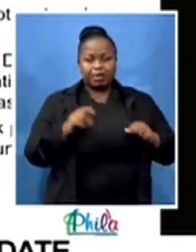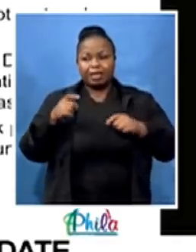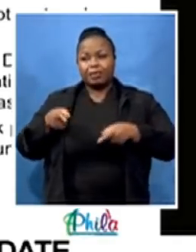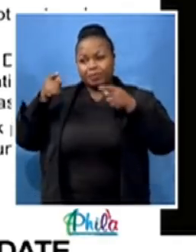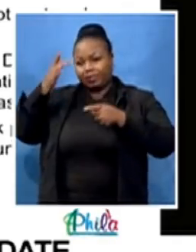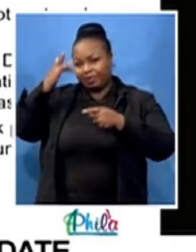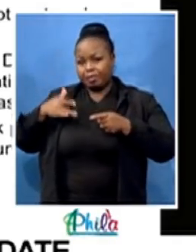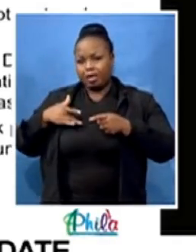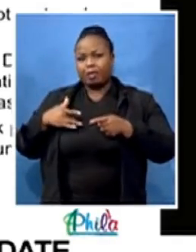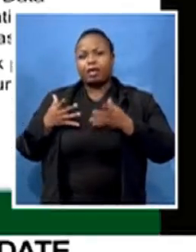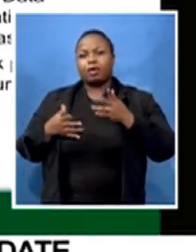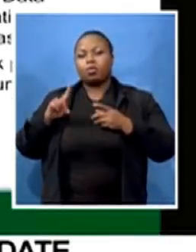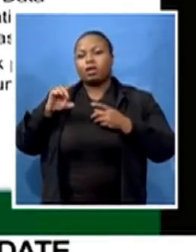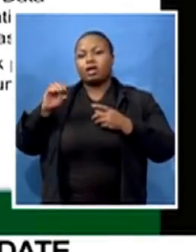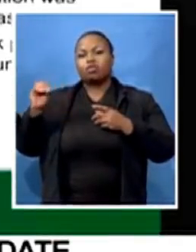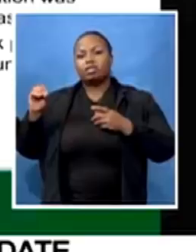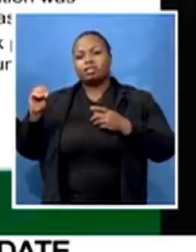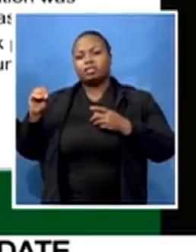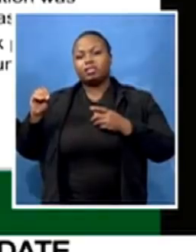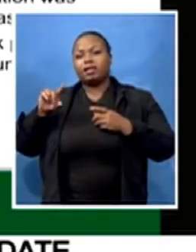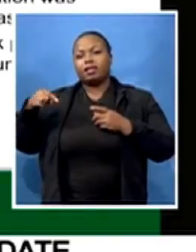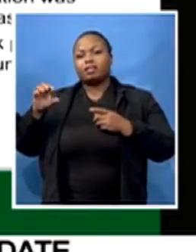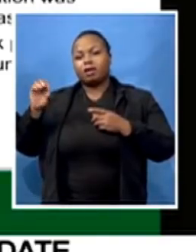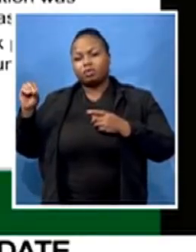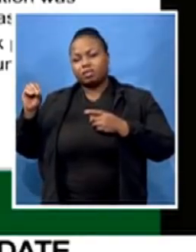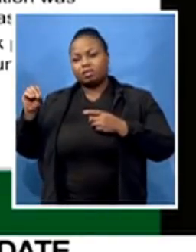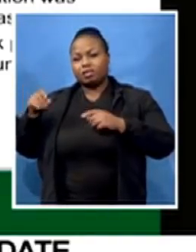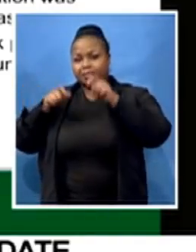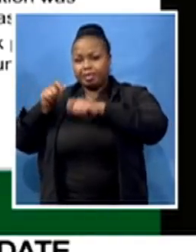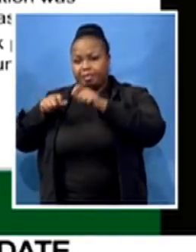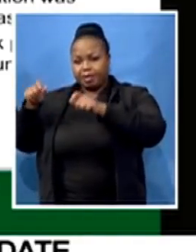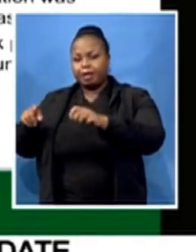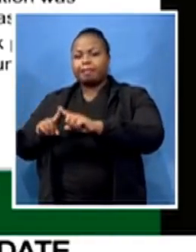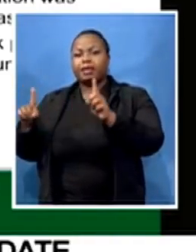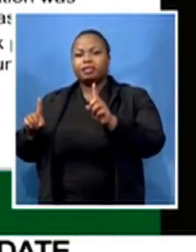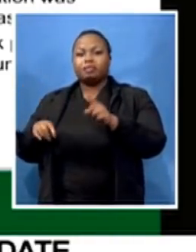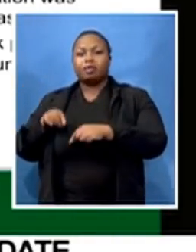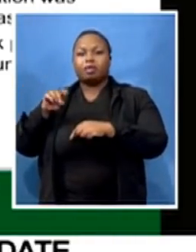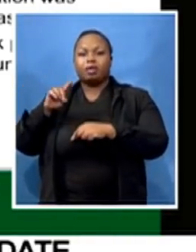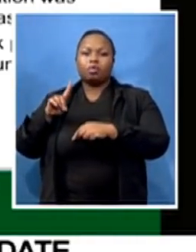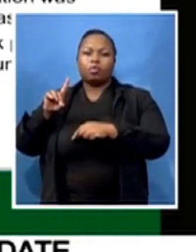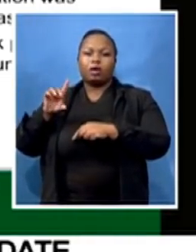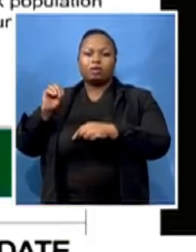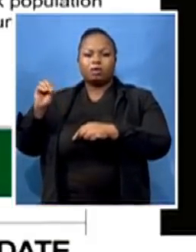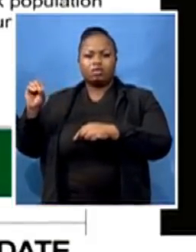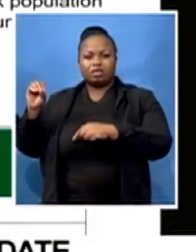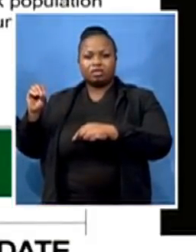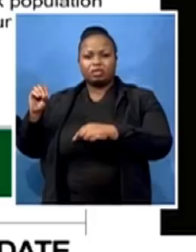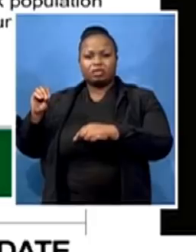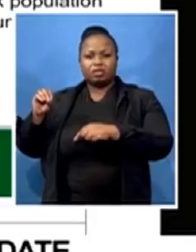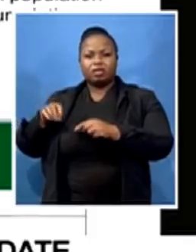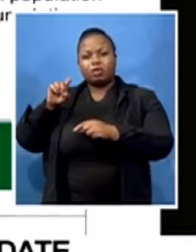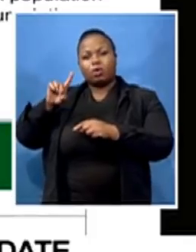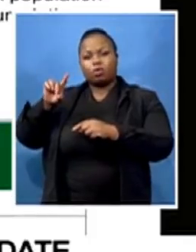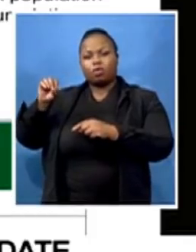positive cases per population. That the emerging hotspots must be watched, where there might just be